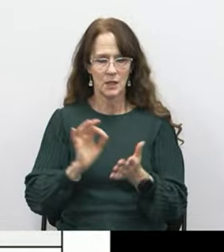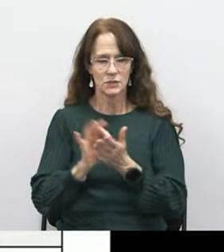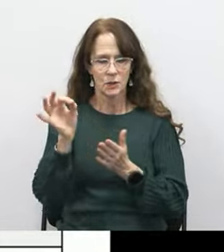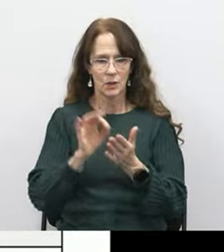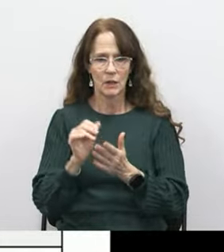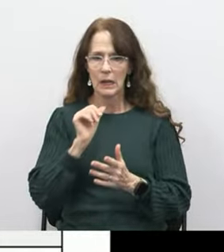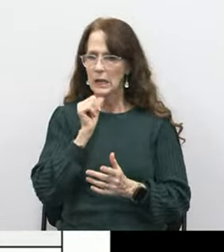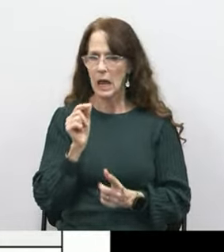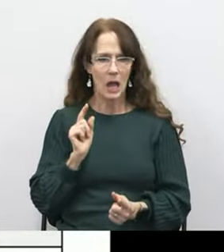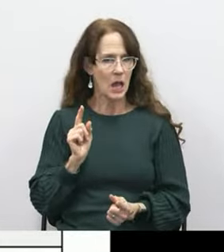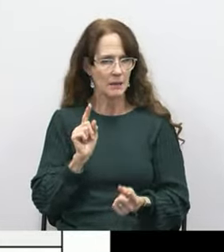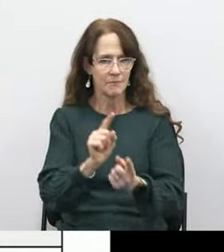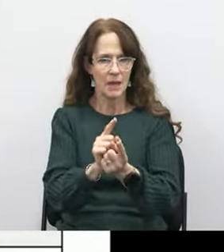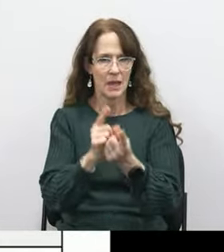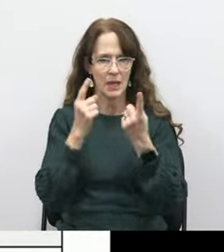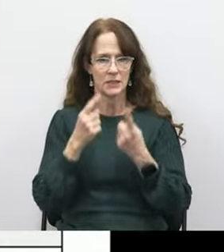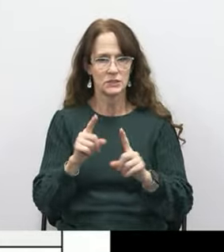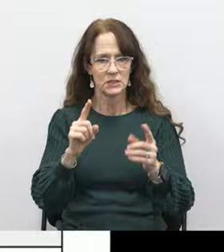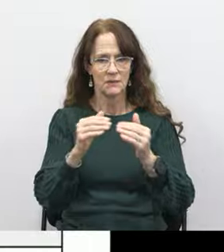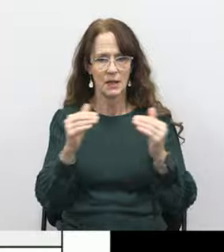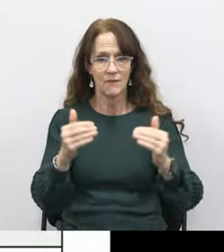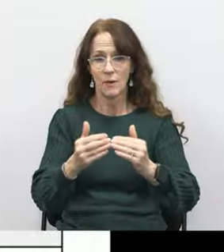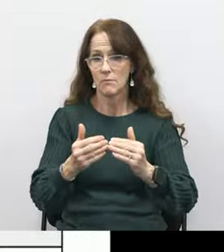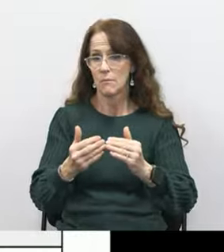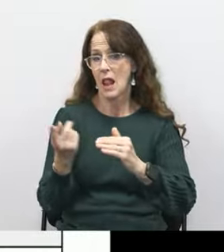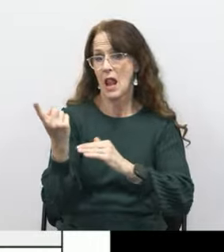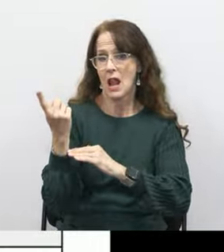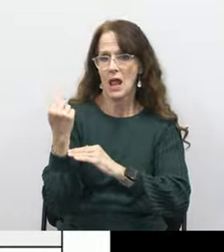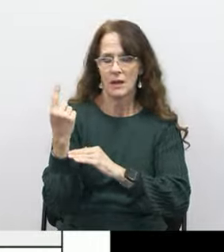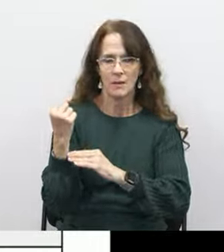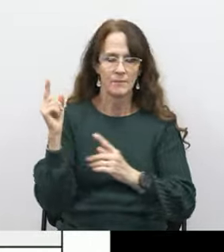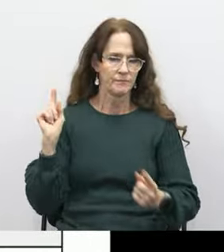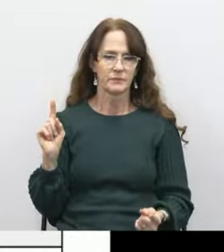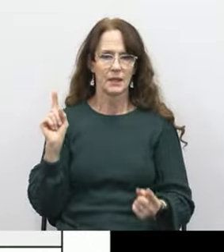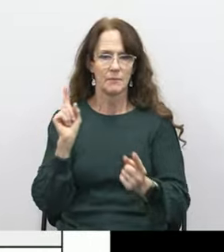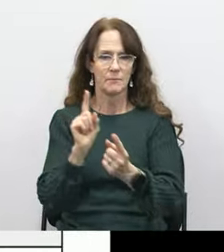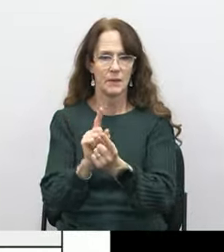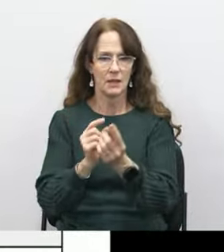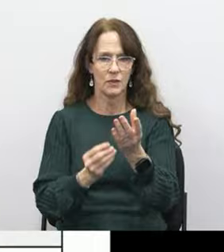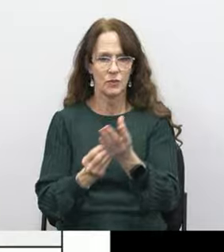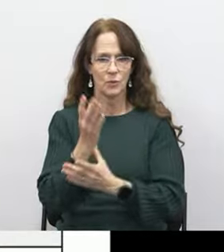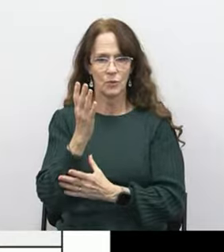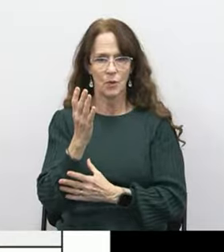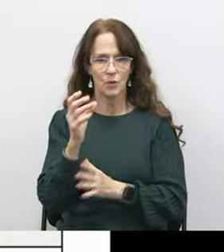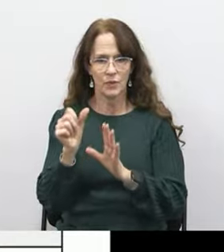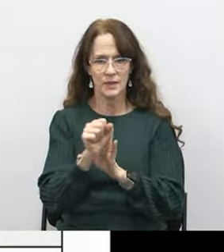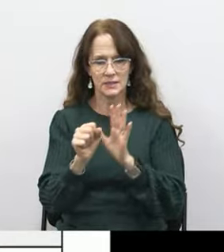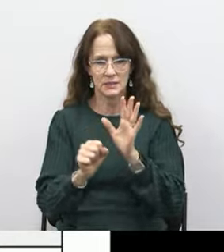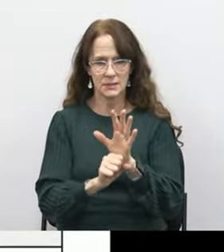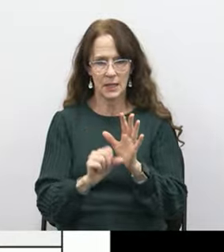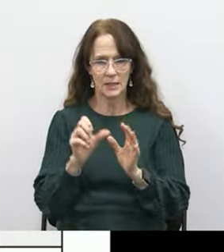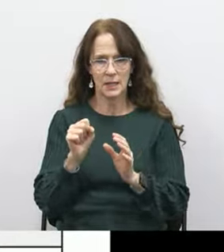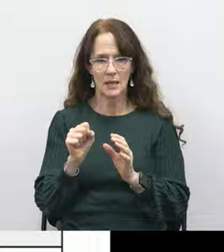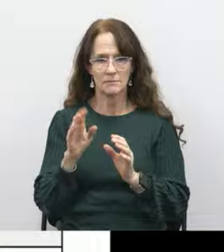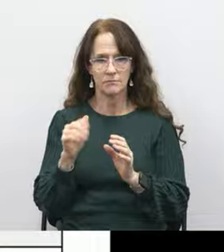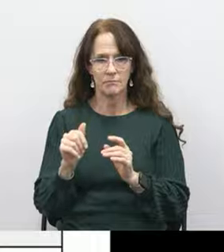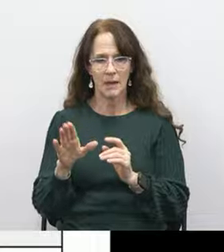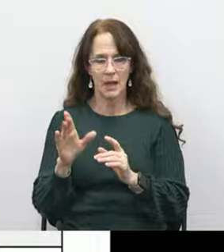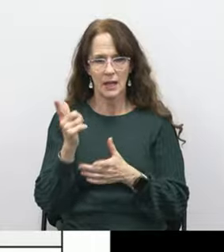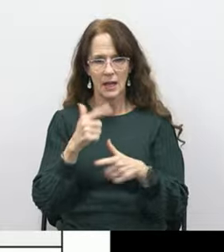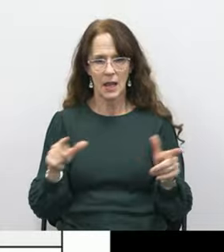achievement level in the prior year who meet the scale score growth target on the state SBAC English Language Arts